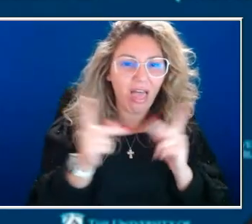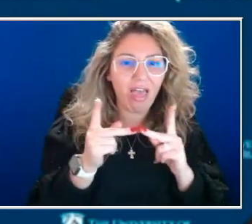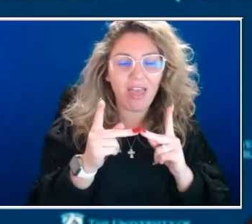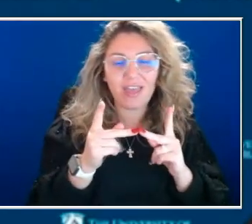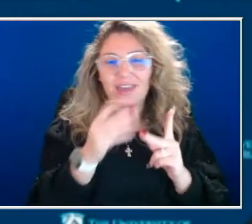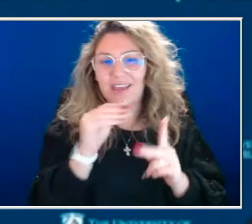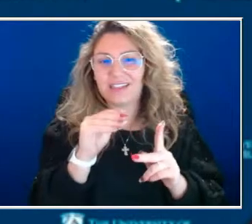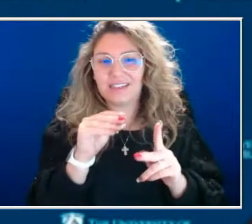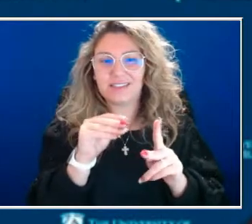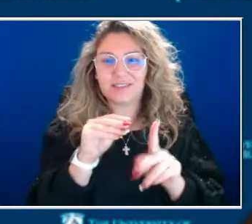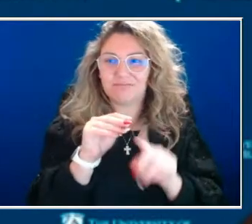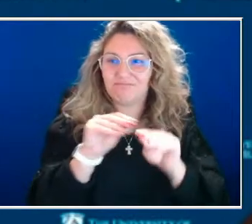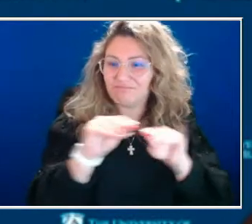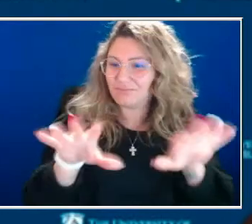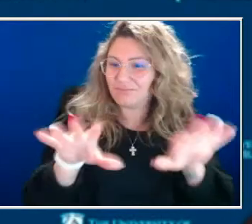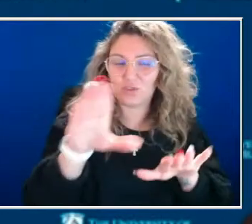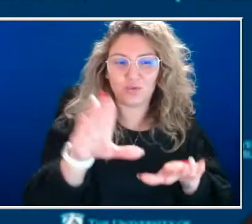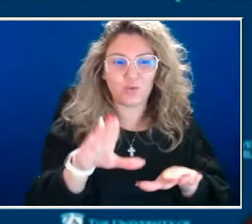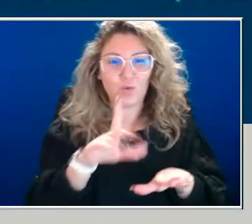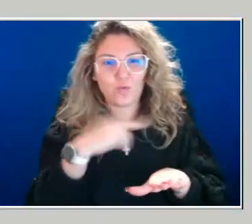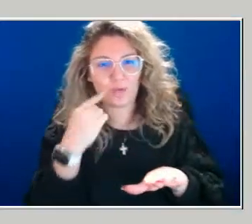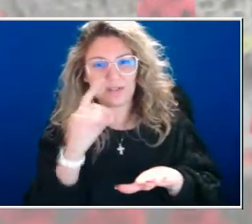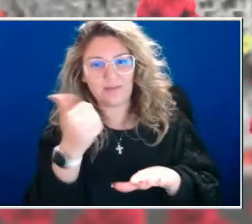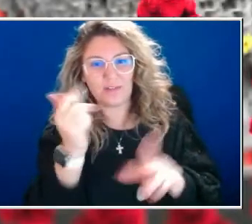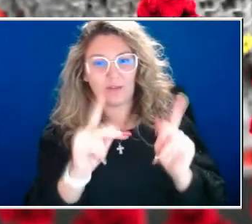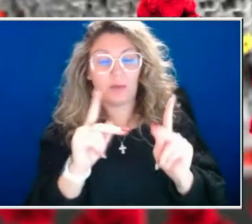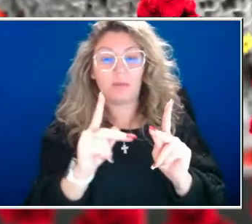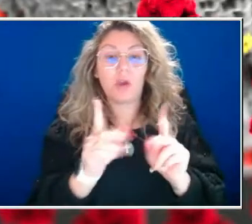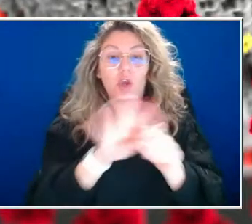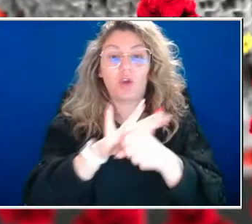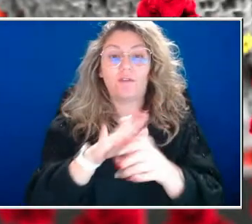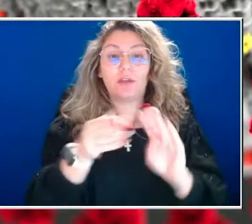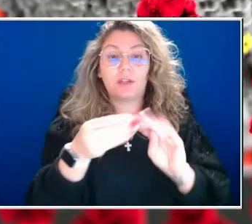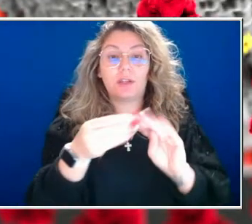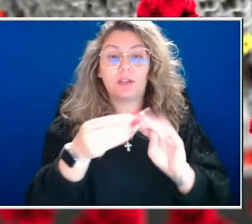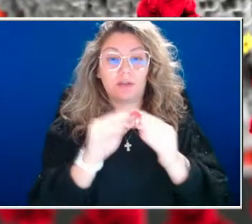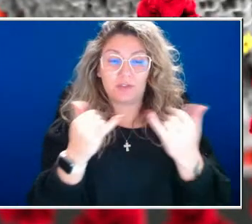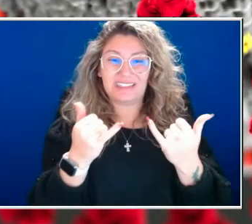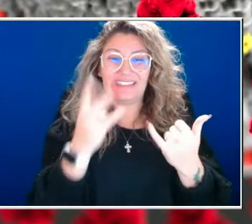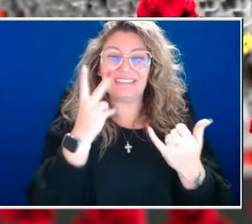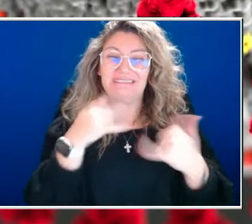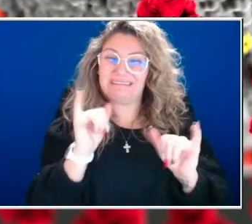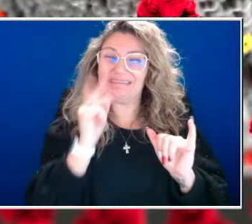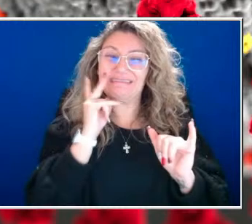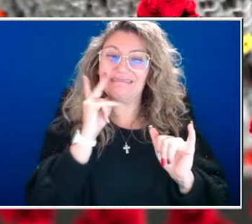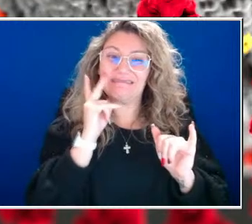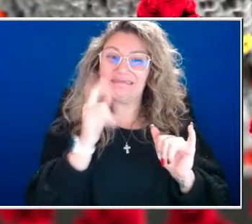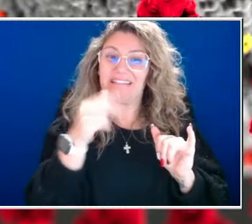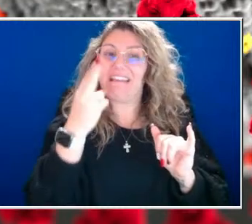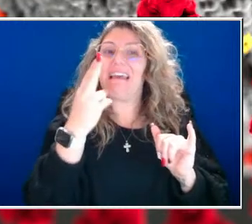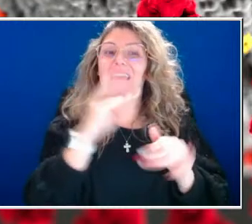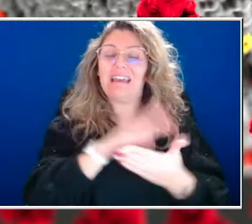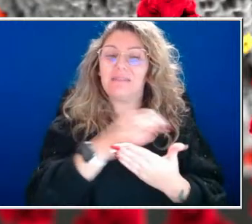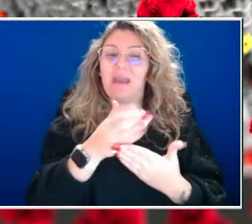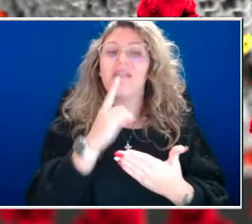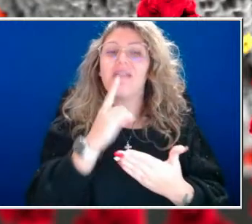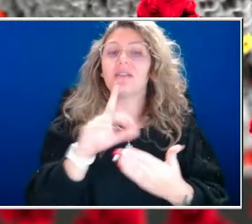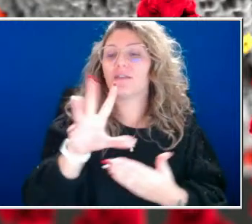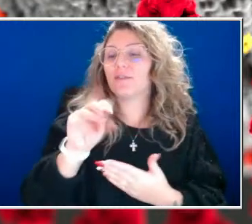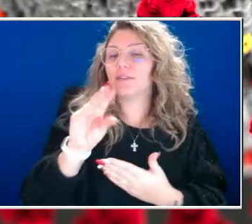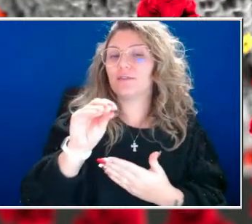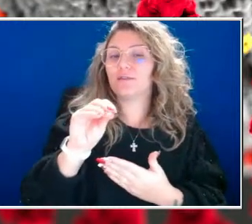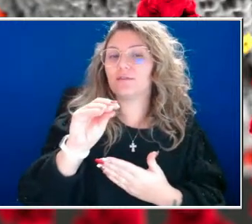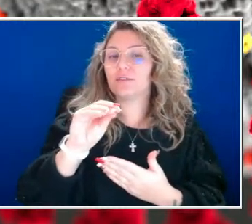may be at more risk as well. So as far as the COVID numbers today, you know, we are still seeing high amounts, 50 total, but our